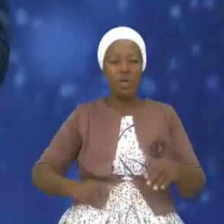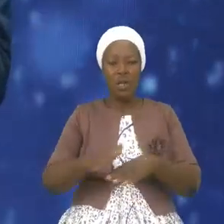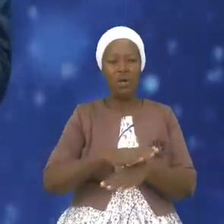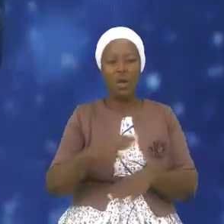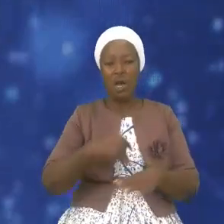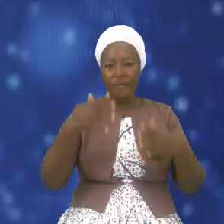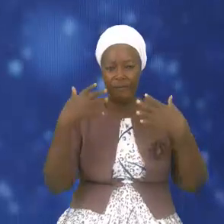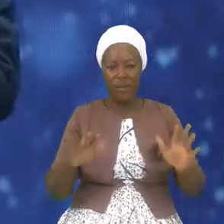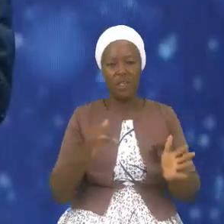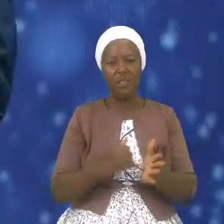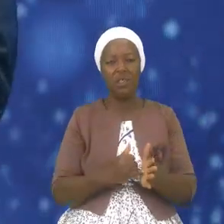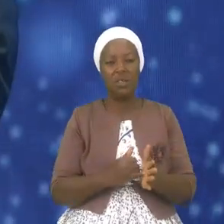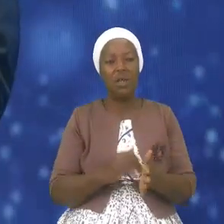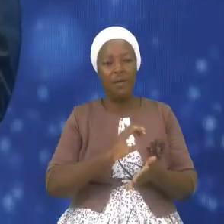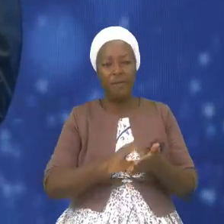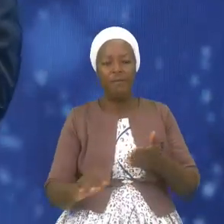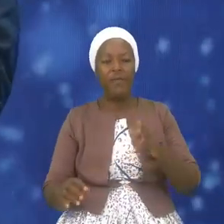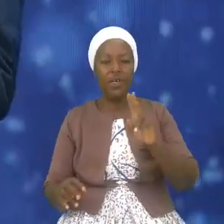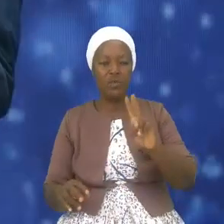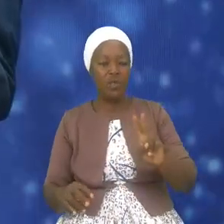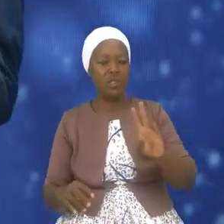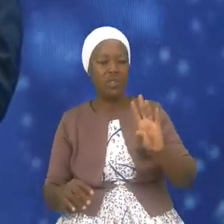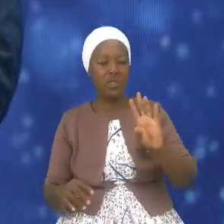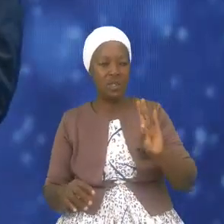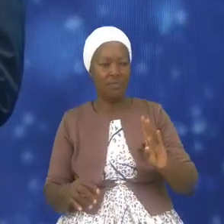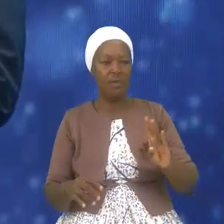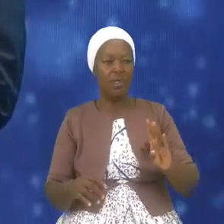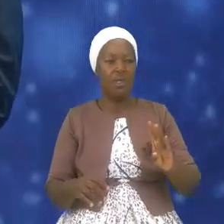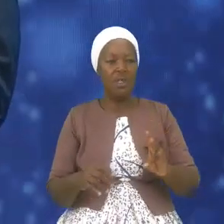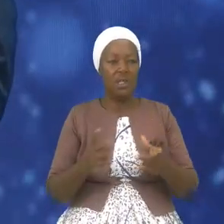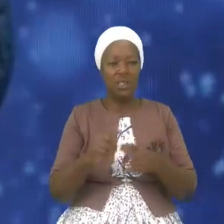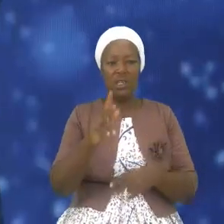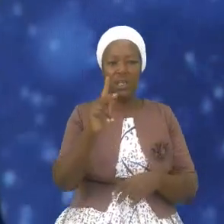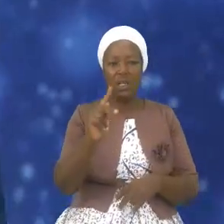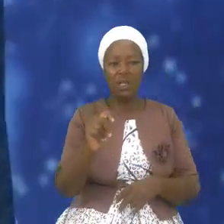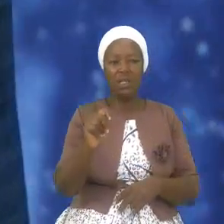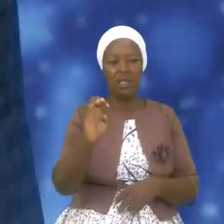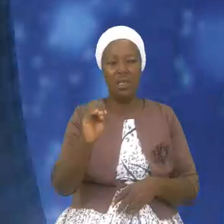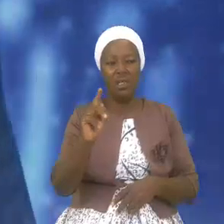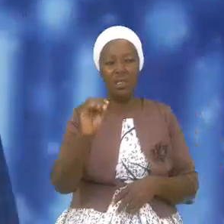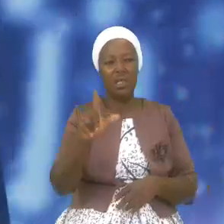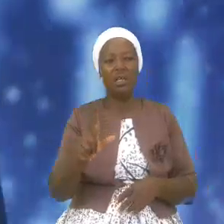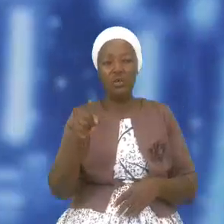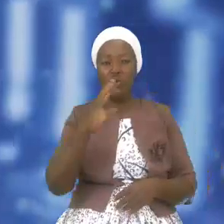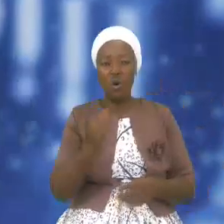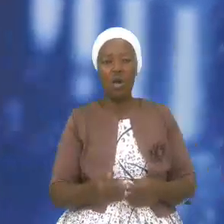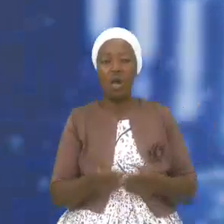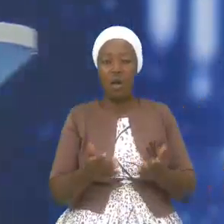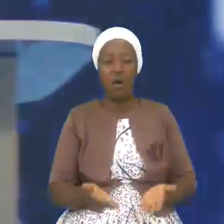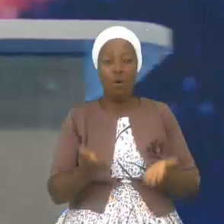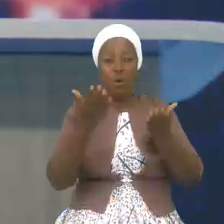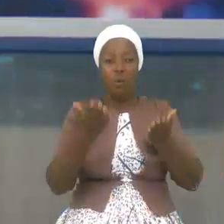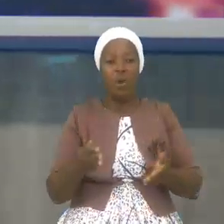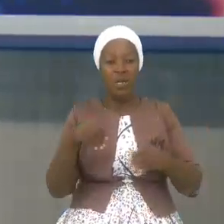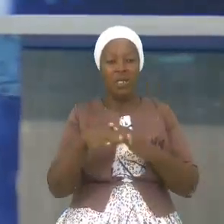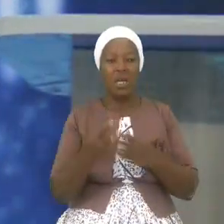thou art weighed in the balances and art found wanting. Thou art found wanting.